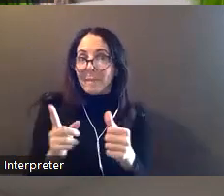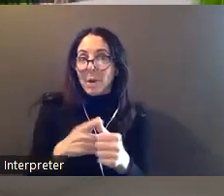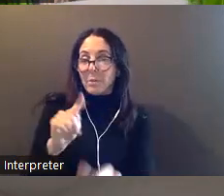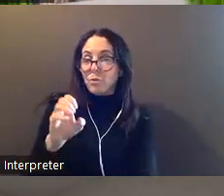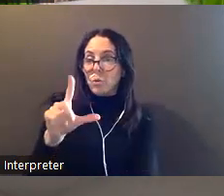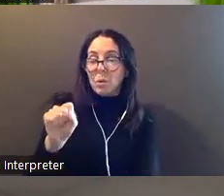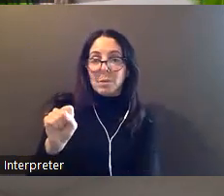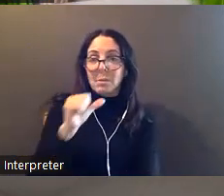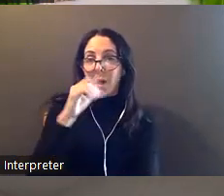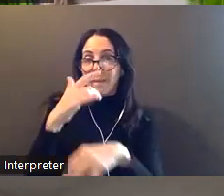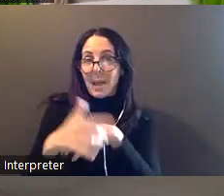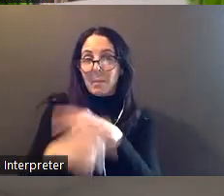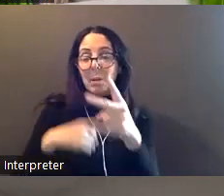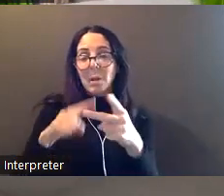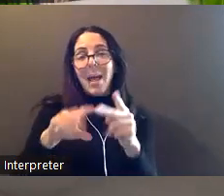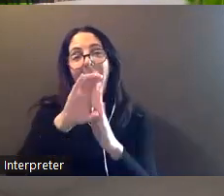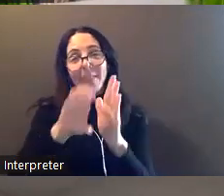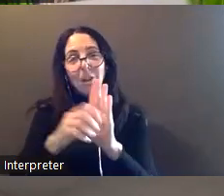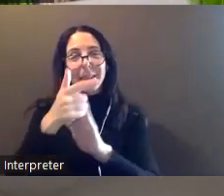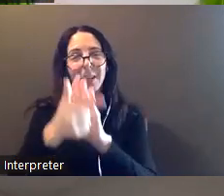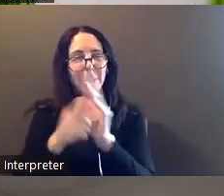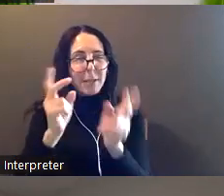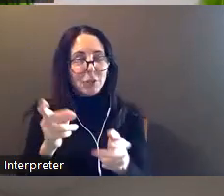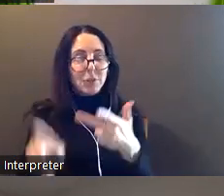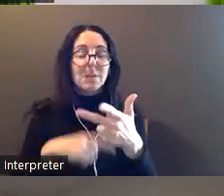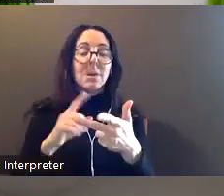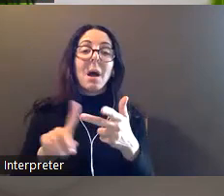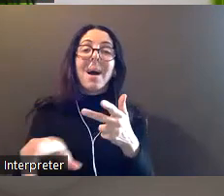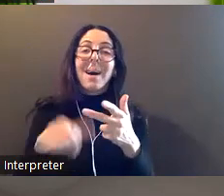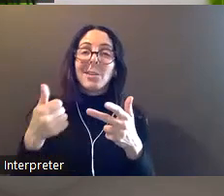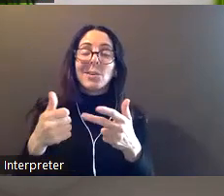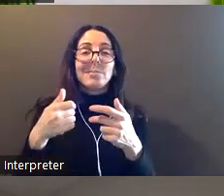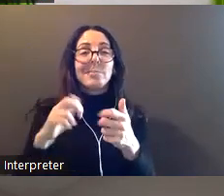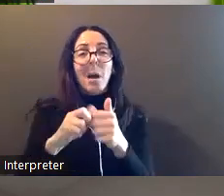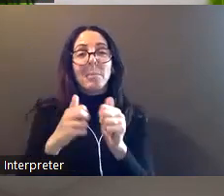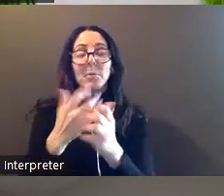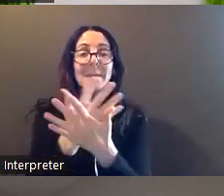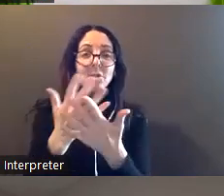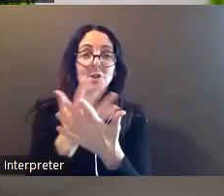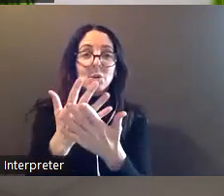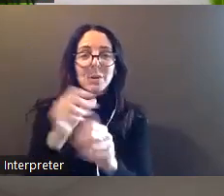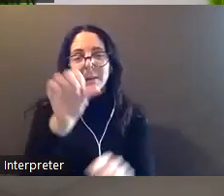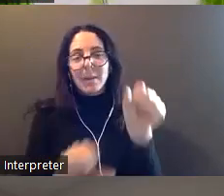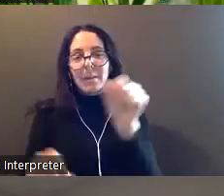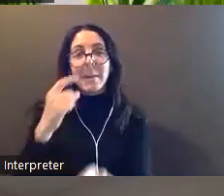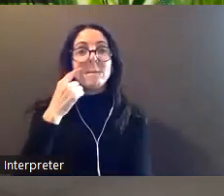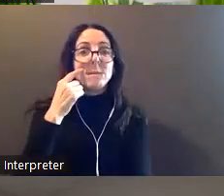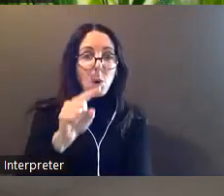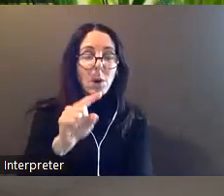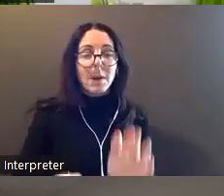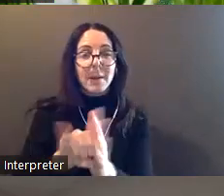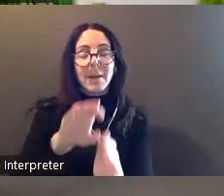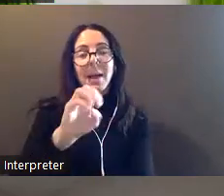available, ethical and legal issues, issues with screening and assessing for elder abuse,